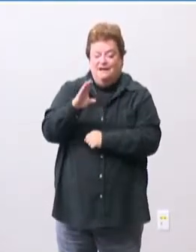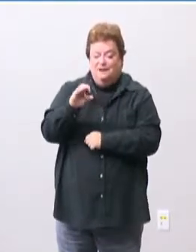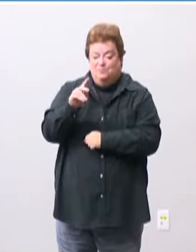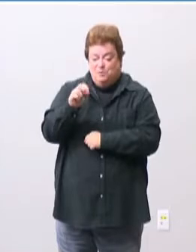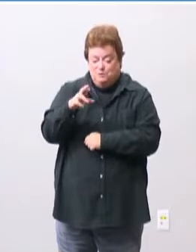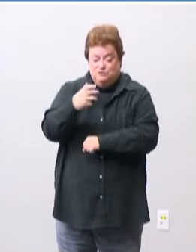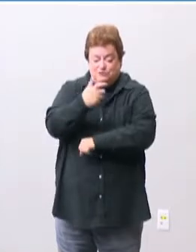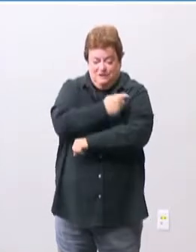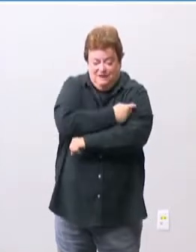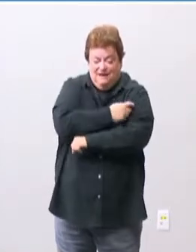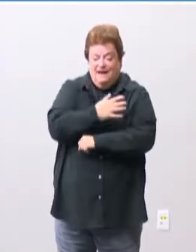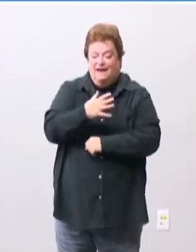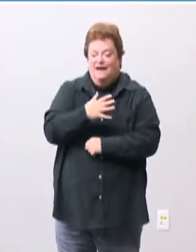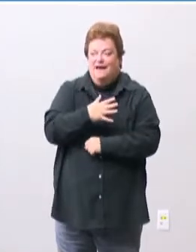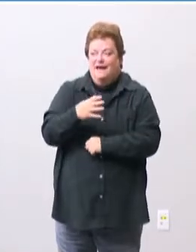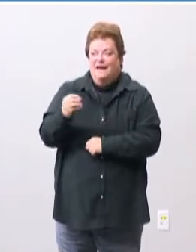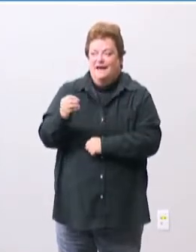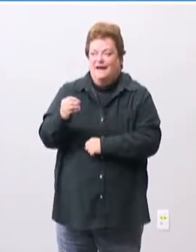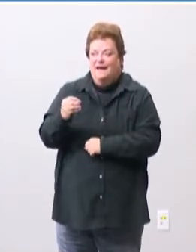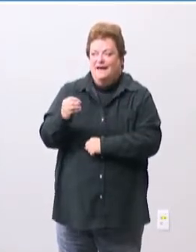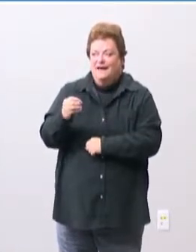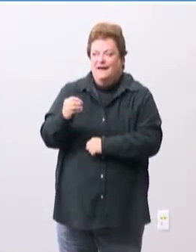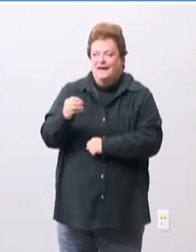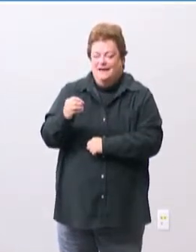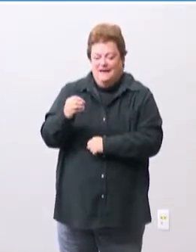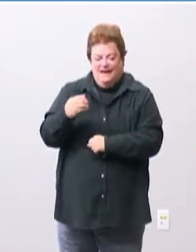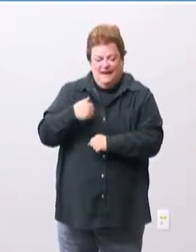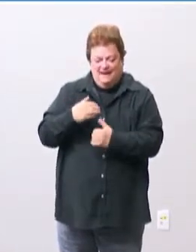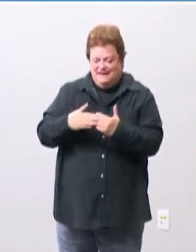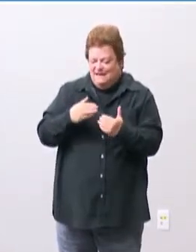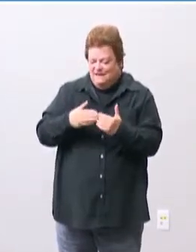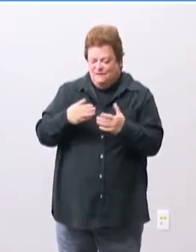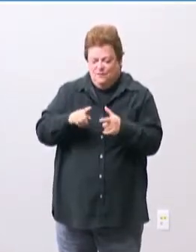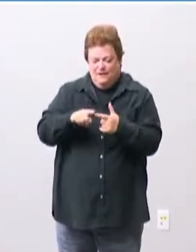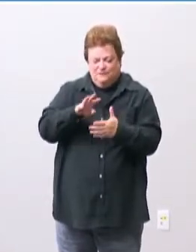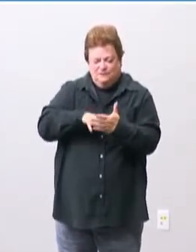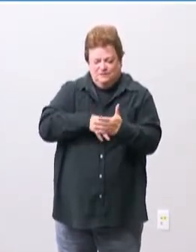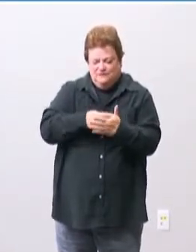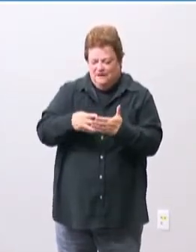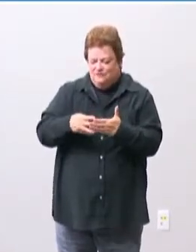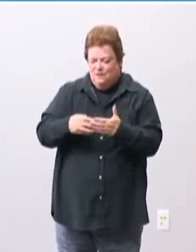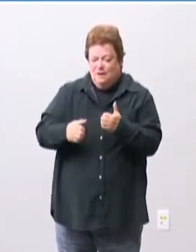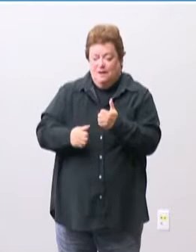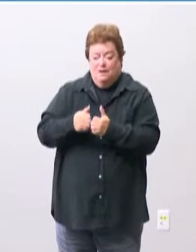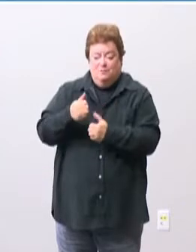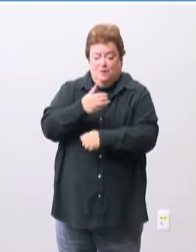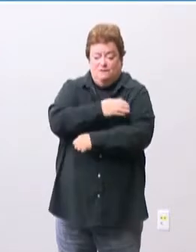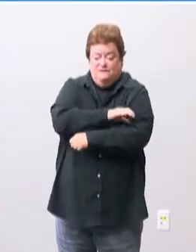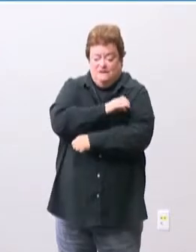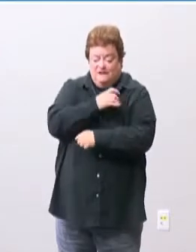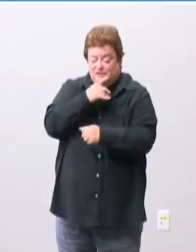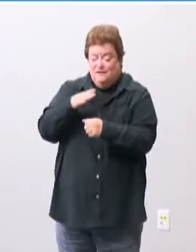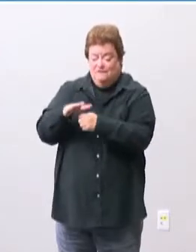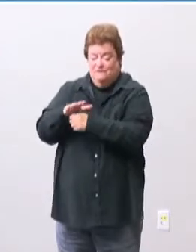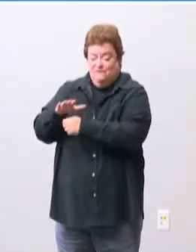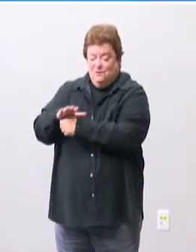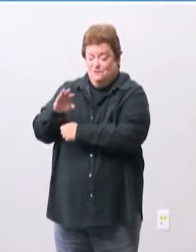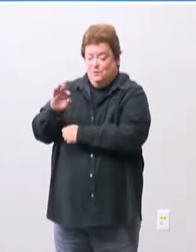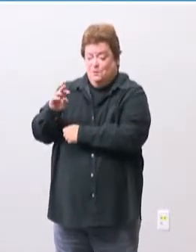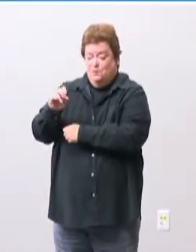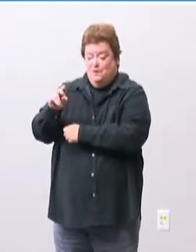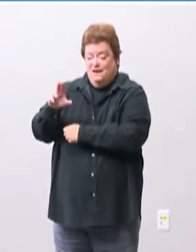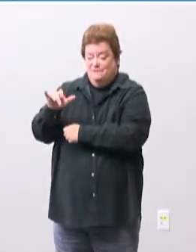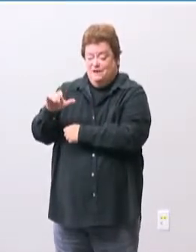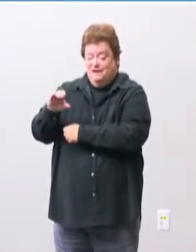booster. There's easy ways to schedule. Most of the clinics are pretty full for Waverly and Norris, but there's still